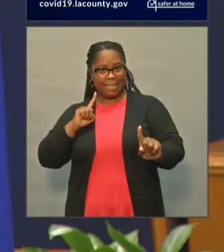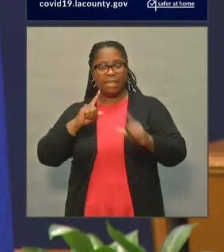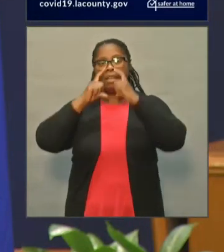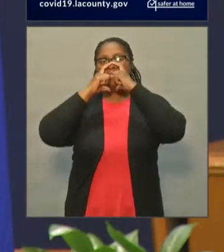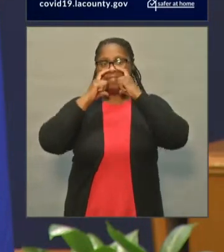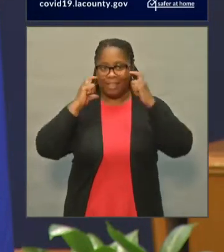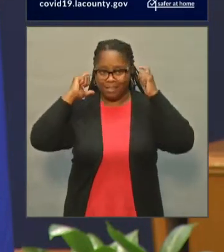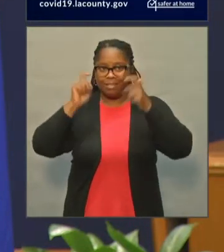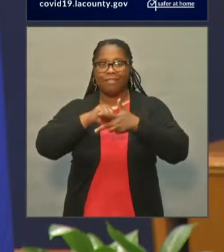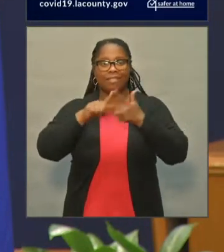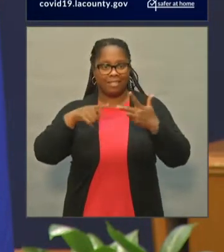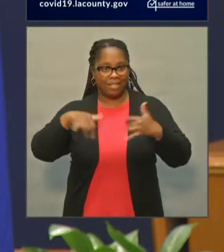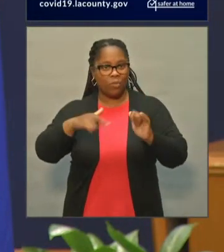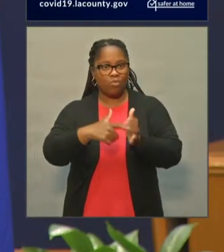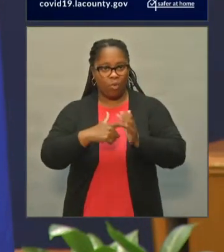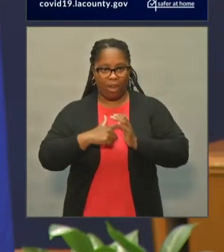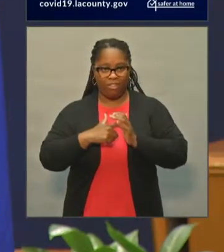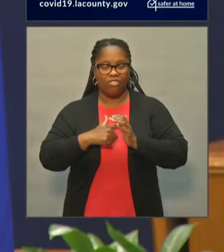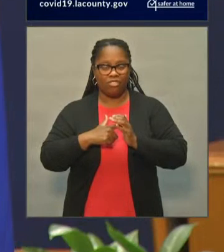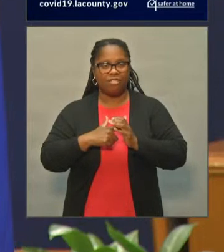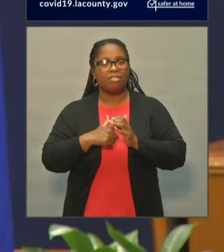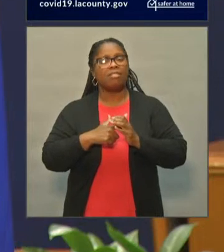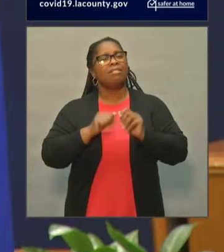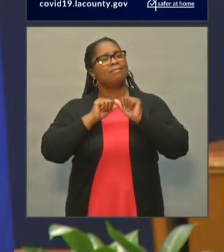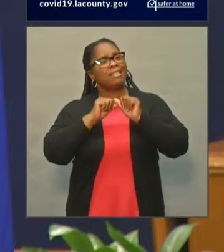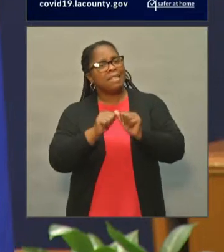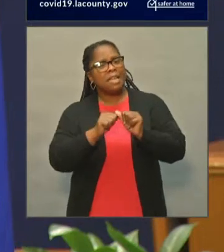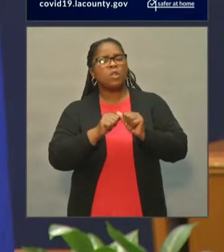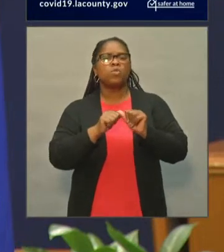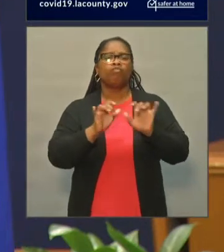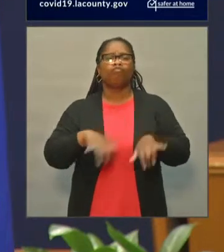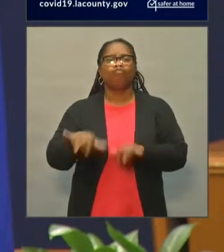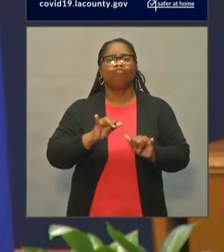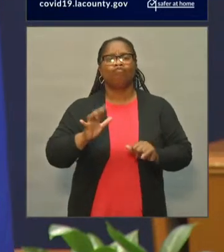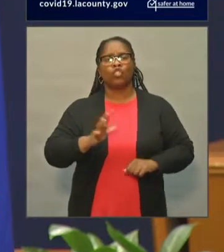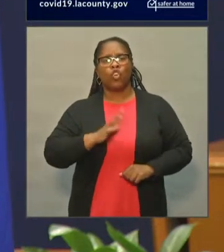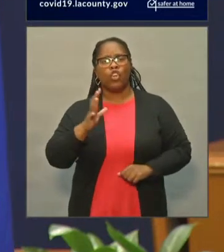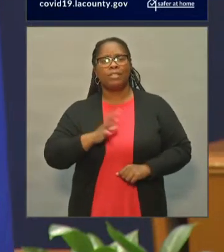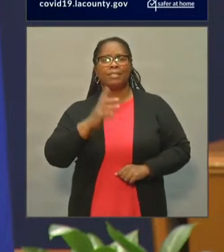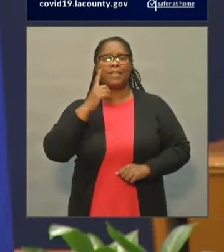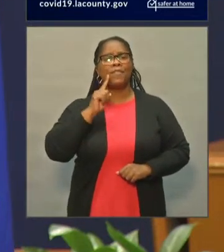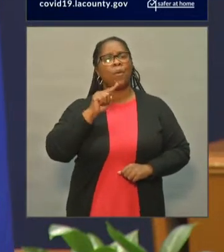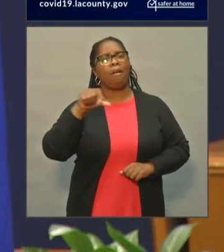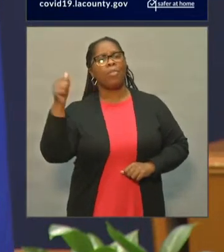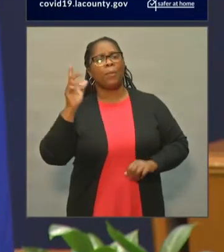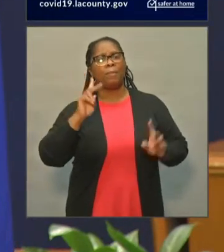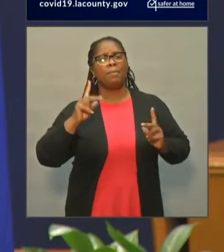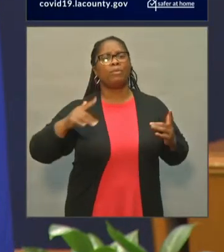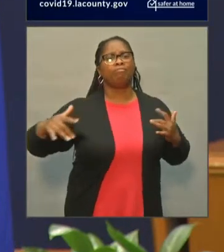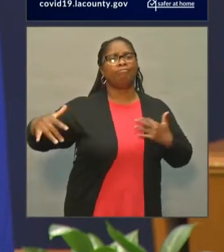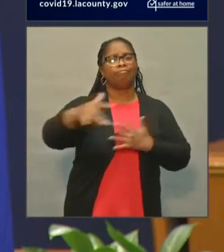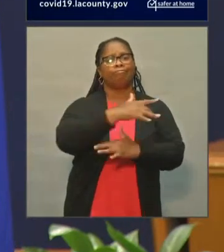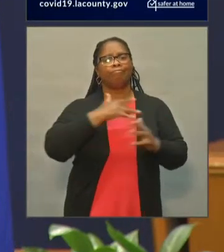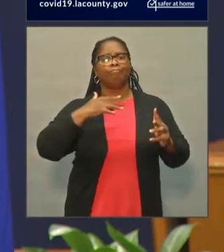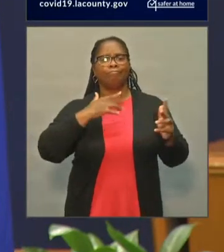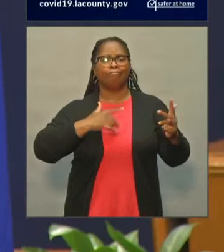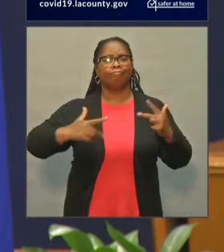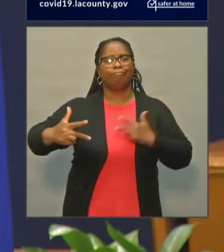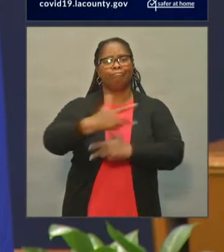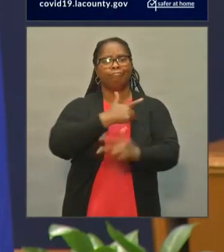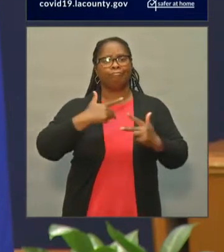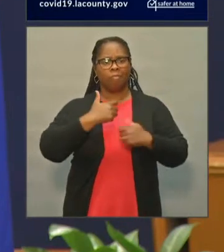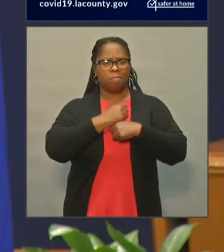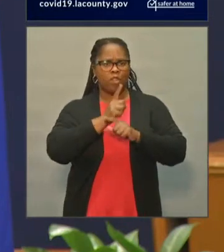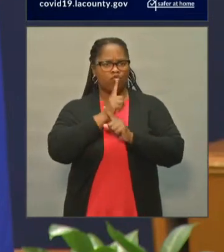guidelines. Let us also continue our common courtesy for those around us to ensure the safety and well-being of our